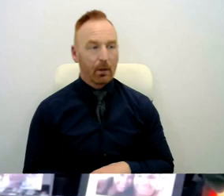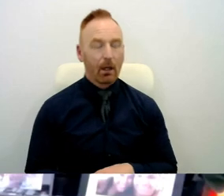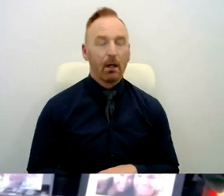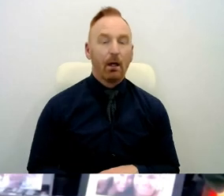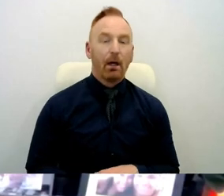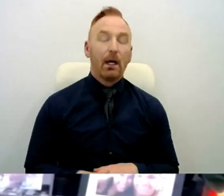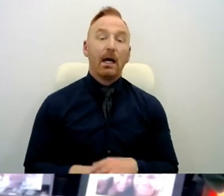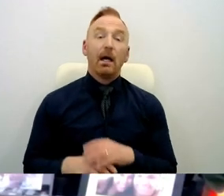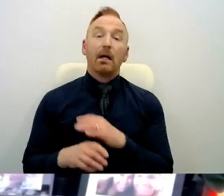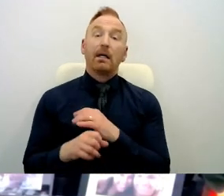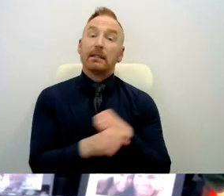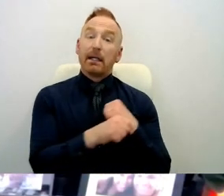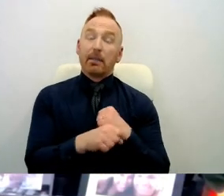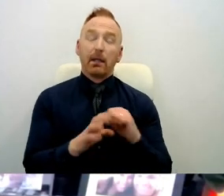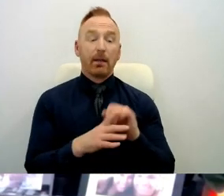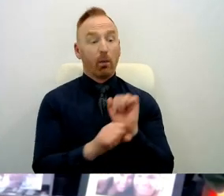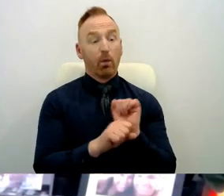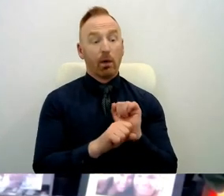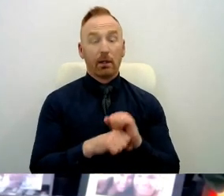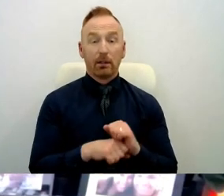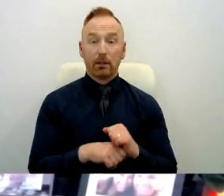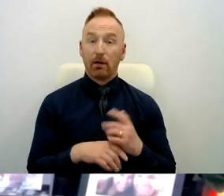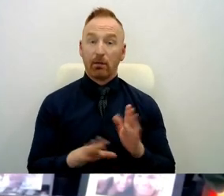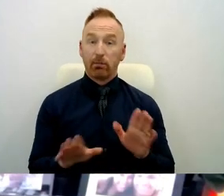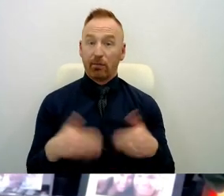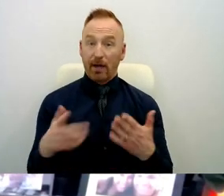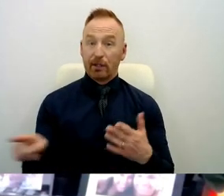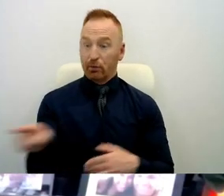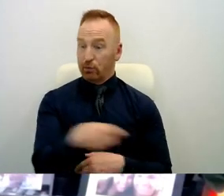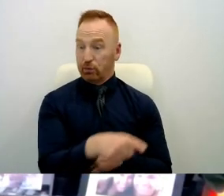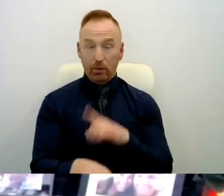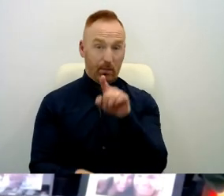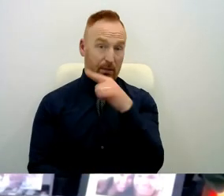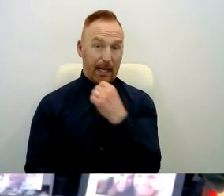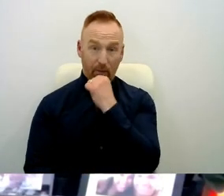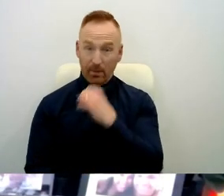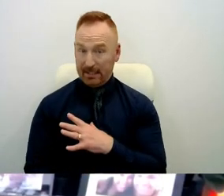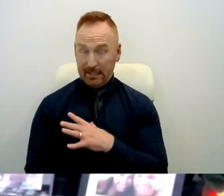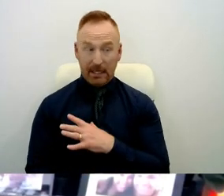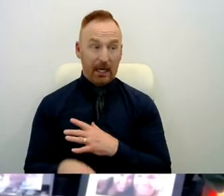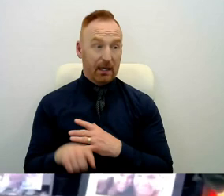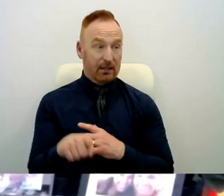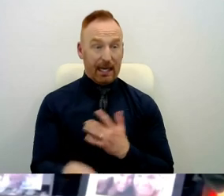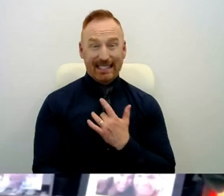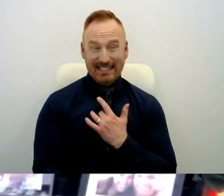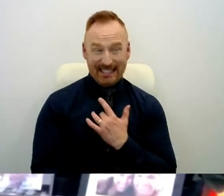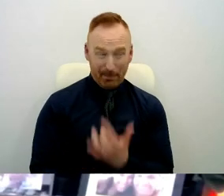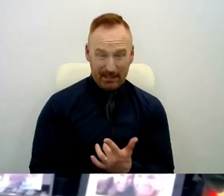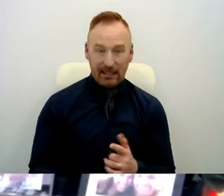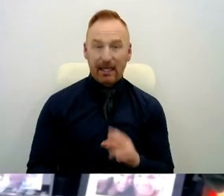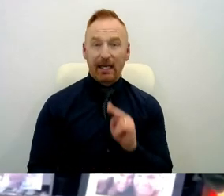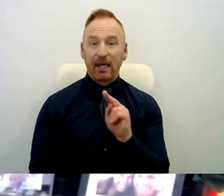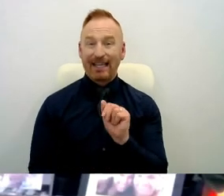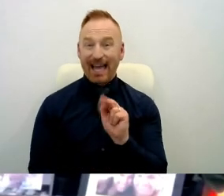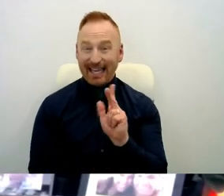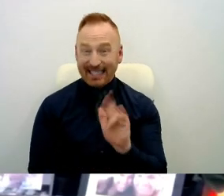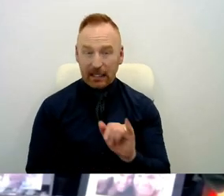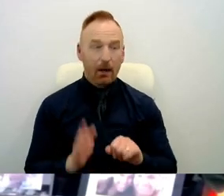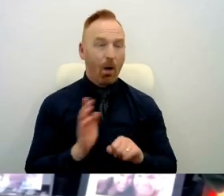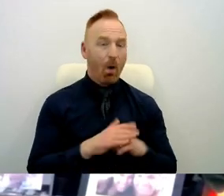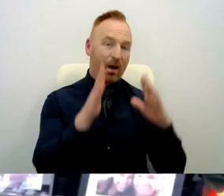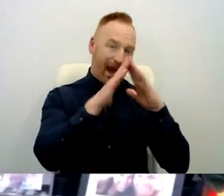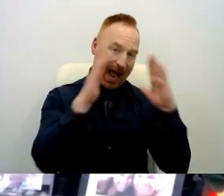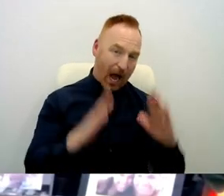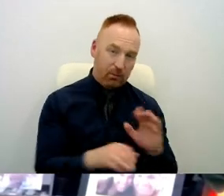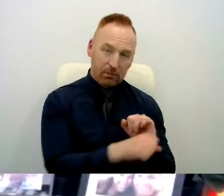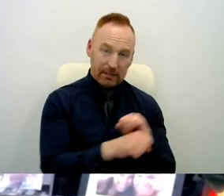After enslavement, the work that was available to Black women was similar to what they did during the period of enslavement, which was frequently to work as nannies or